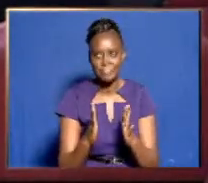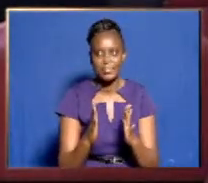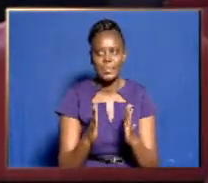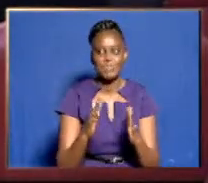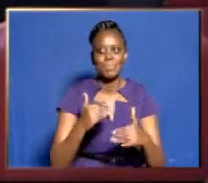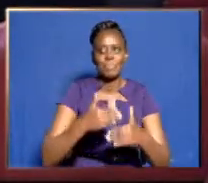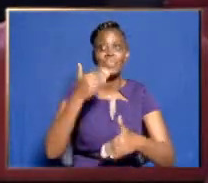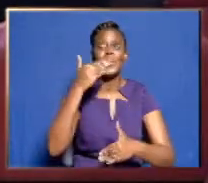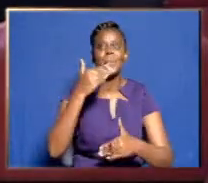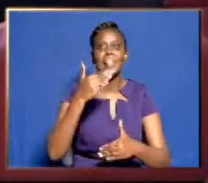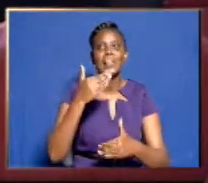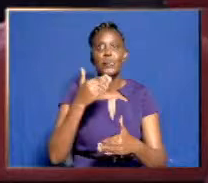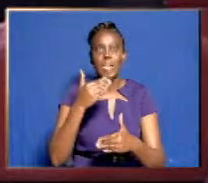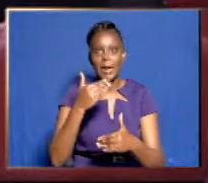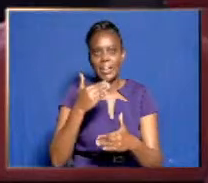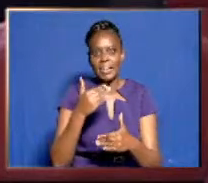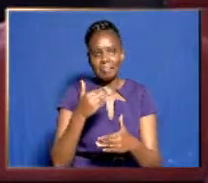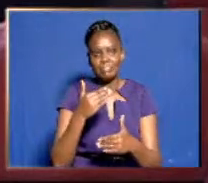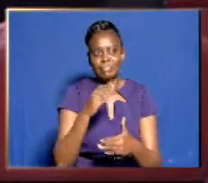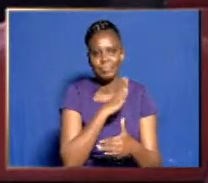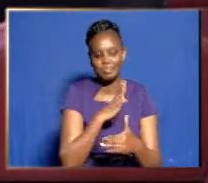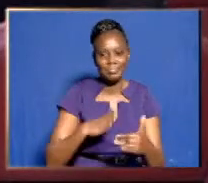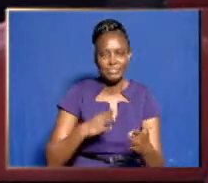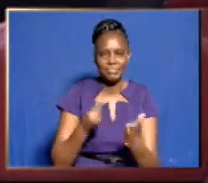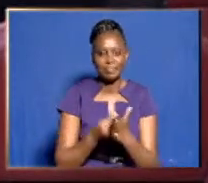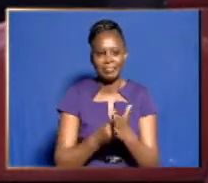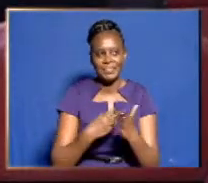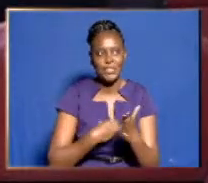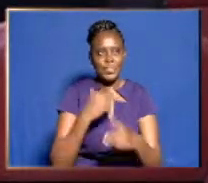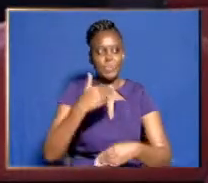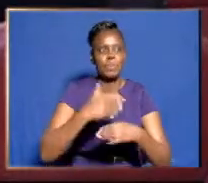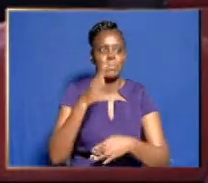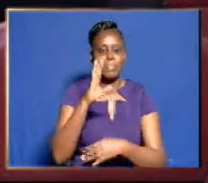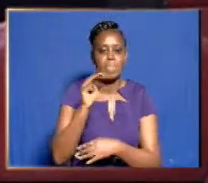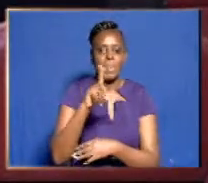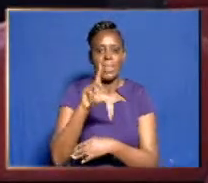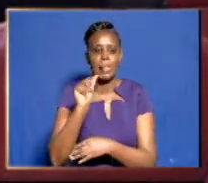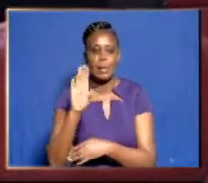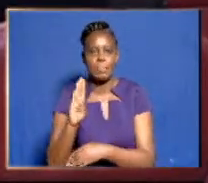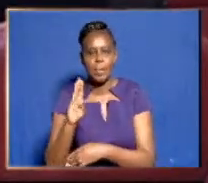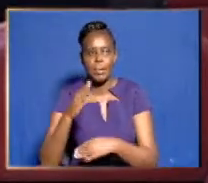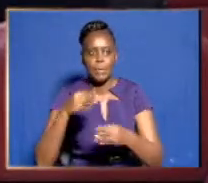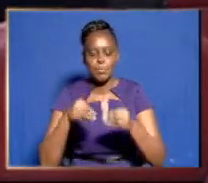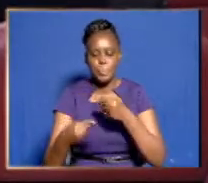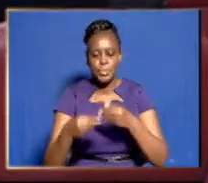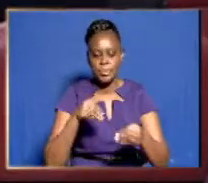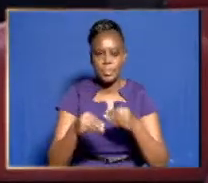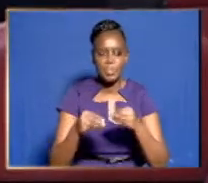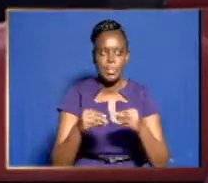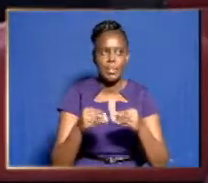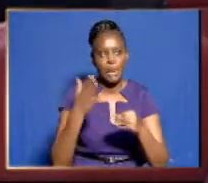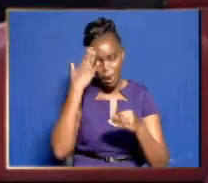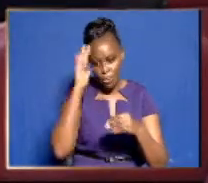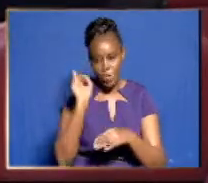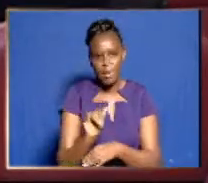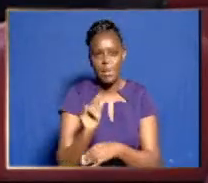borders. When the Committee on Finance visited our borders in Malaba and Busia, we discovered